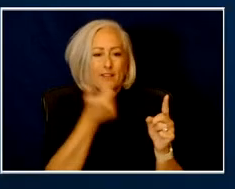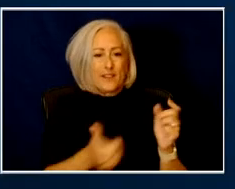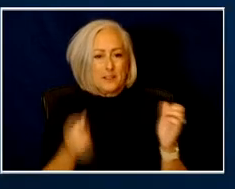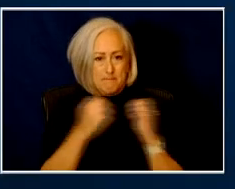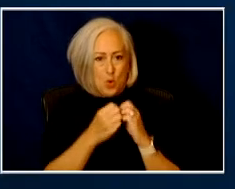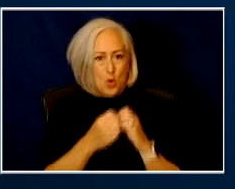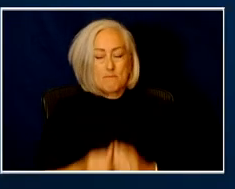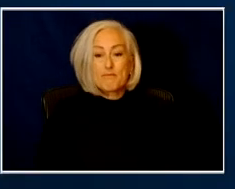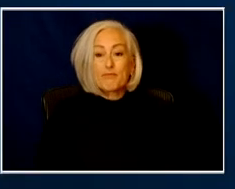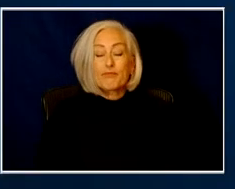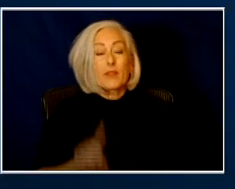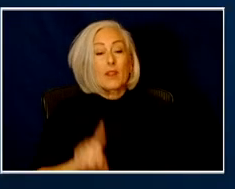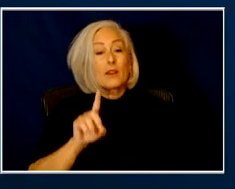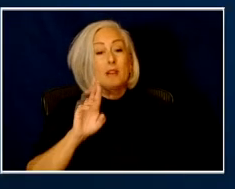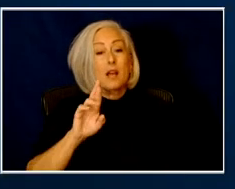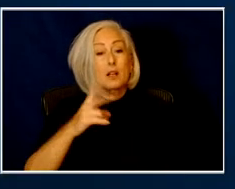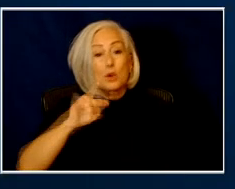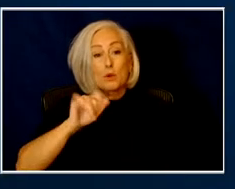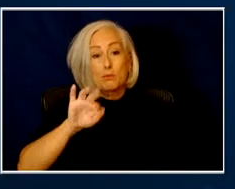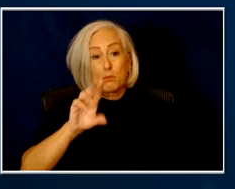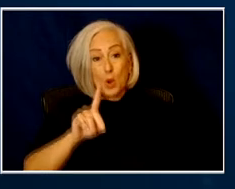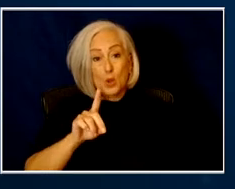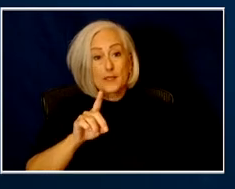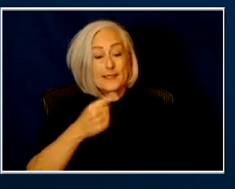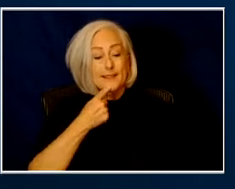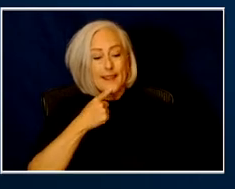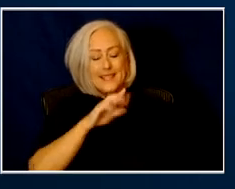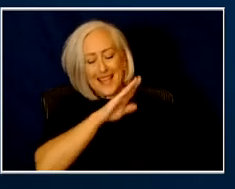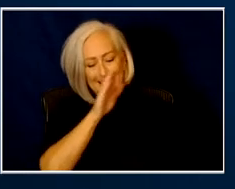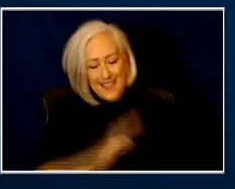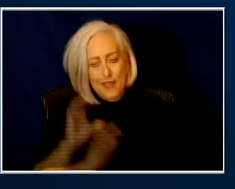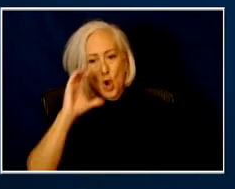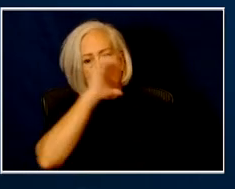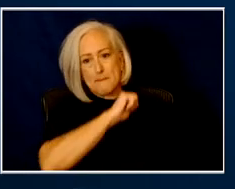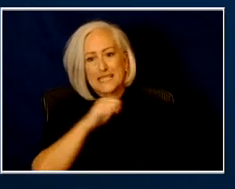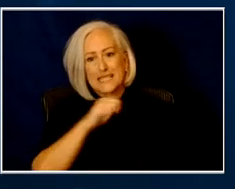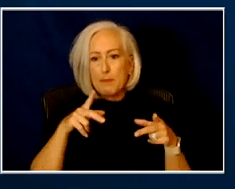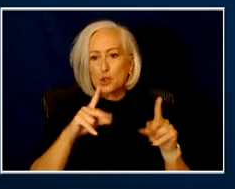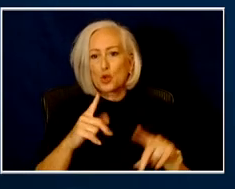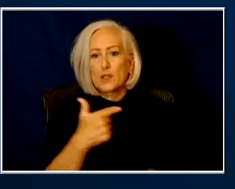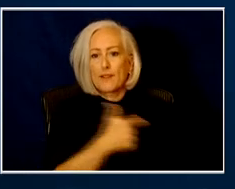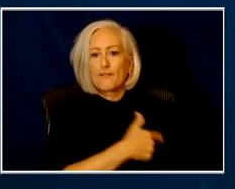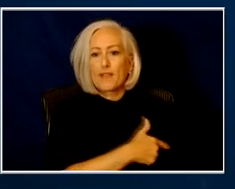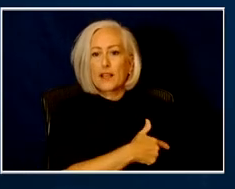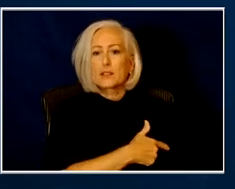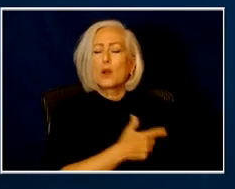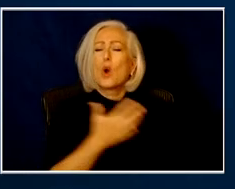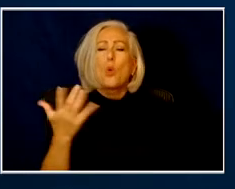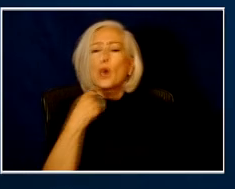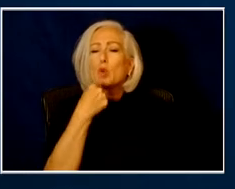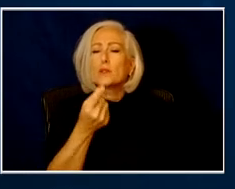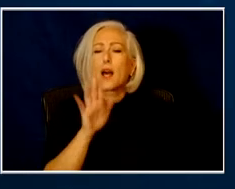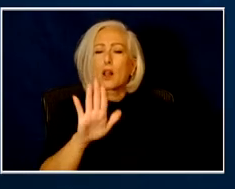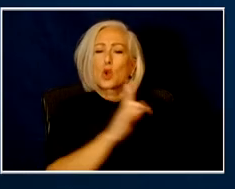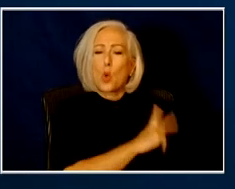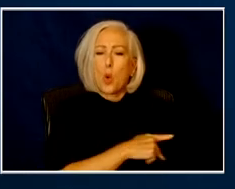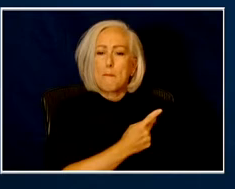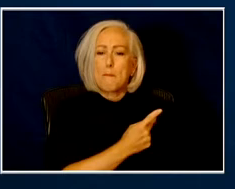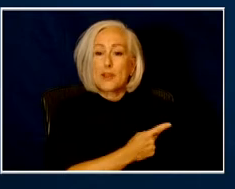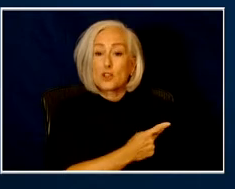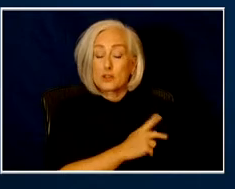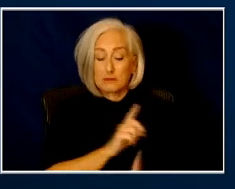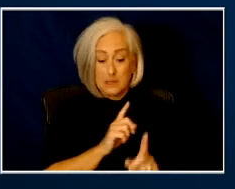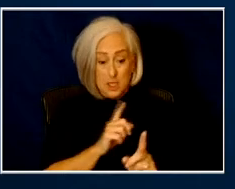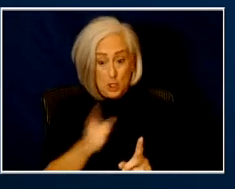never miss an opportunity to vaccinate right what are what is your opinion or maybe what do you tell some of your patients obviously you have a different patient mix